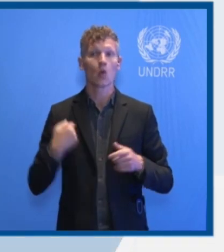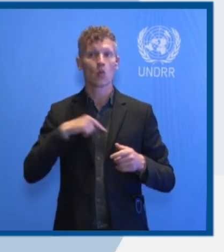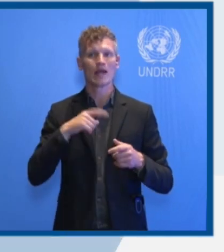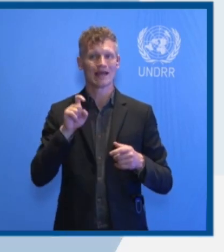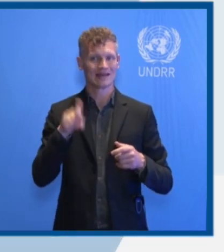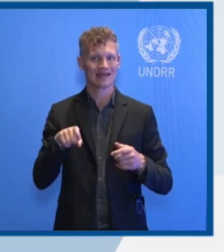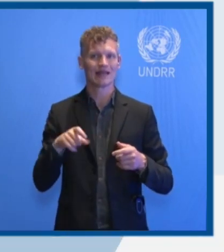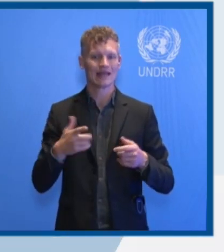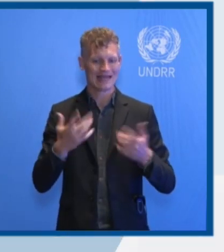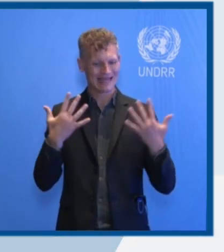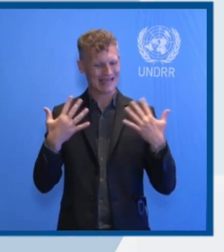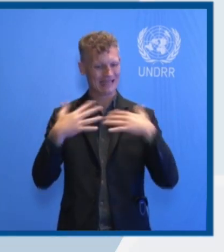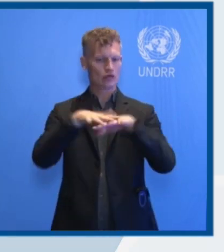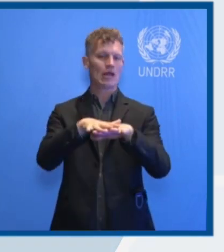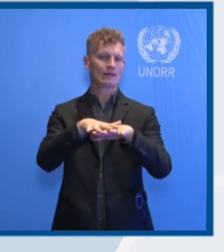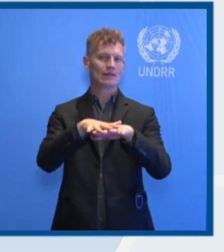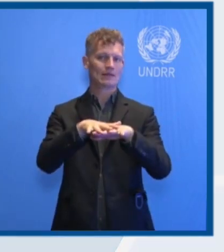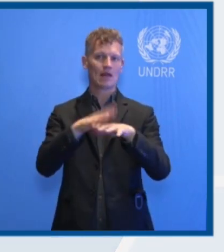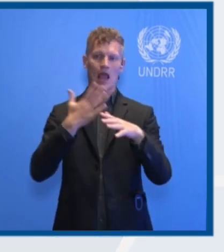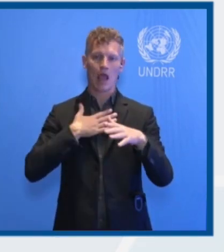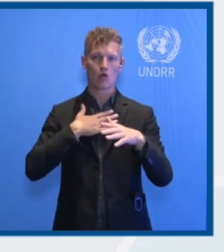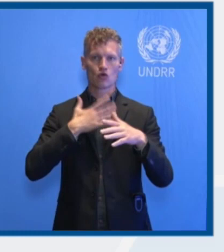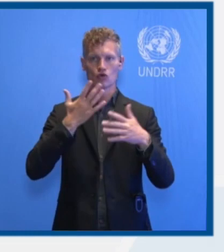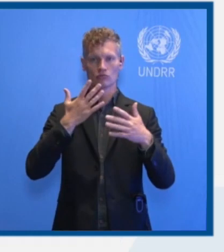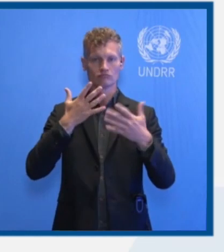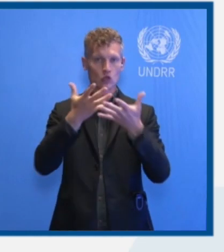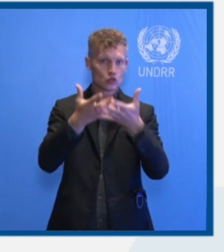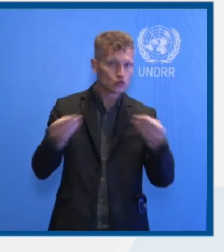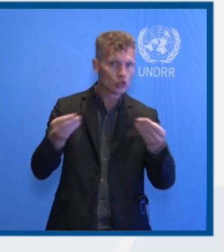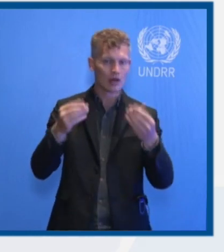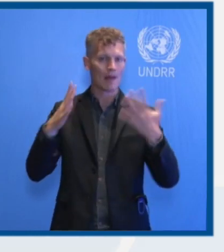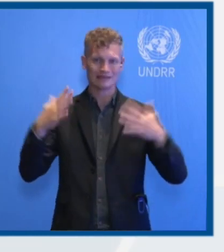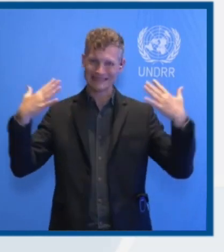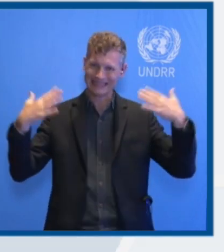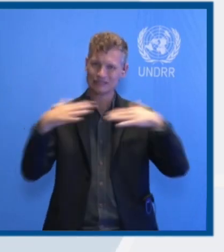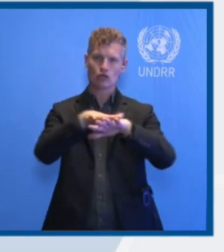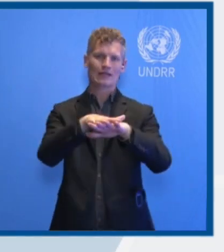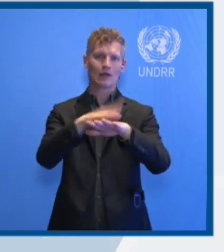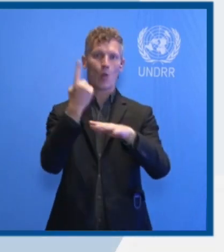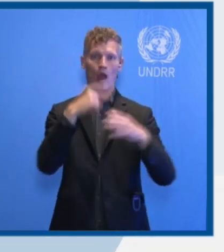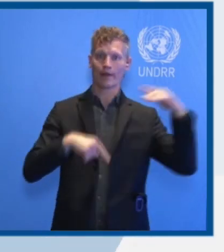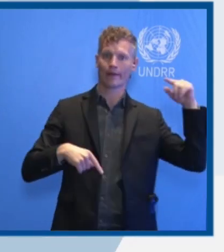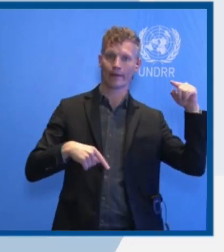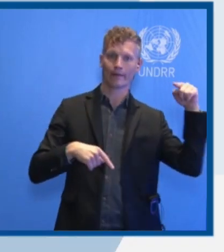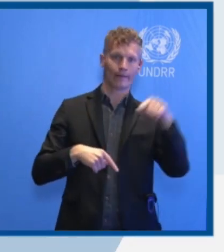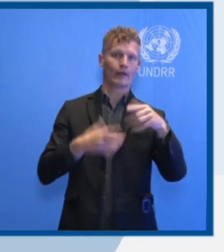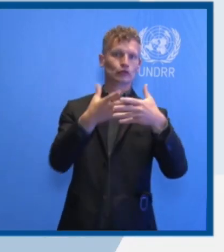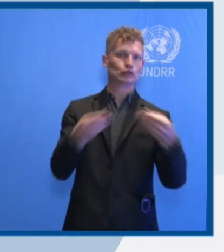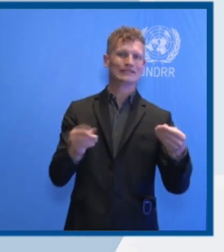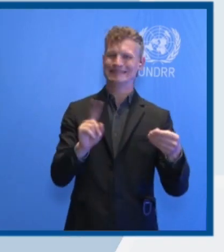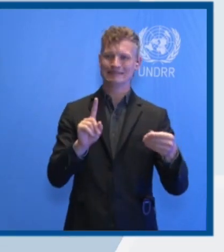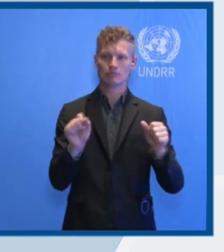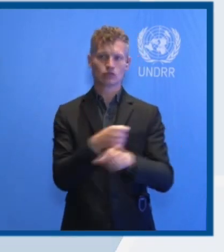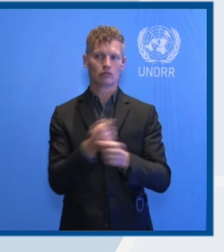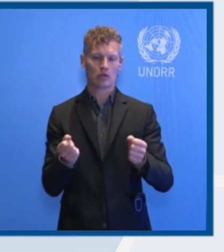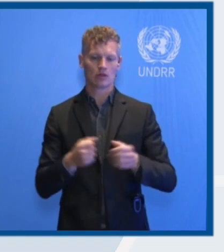integrated approach, but also the fact that nature-based solutions provides core benefits across sectors. You've